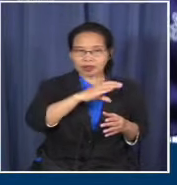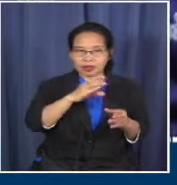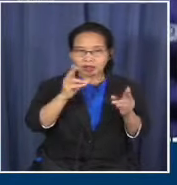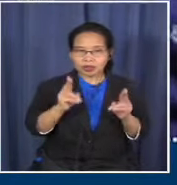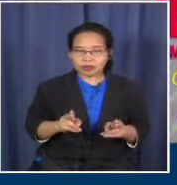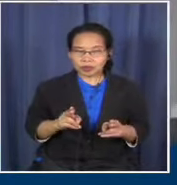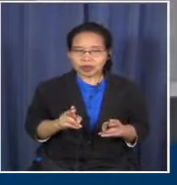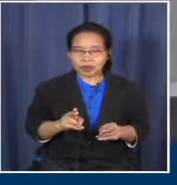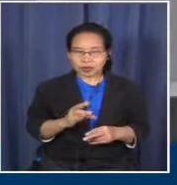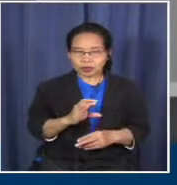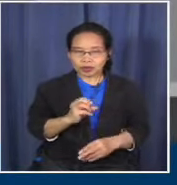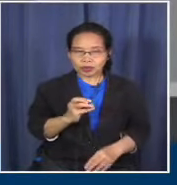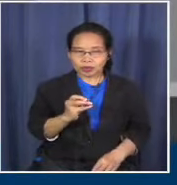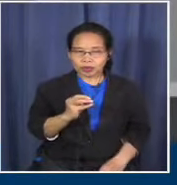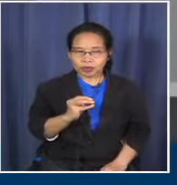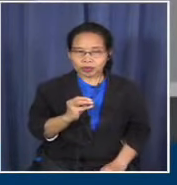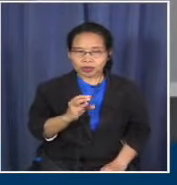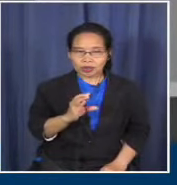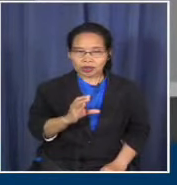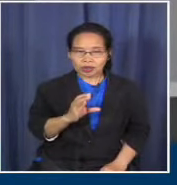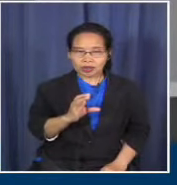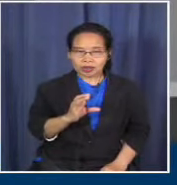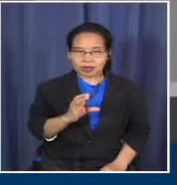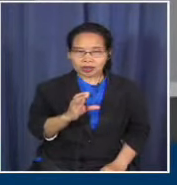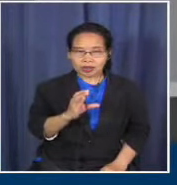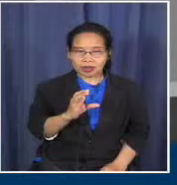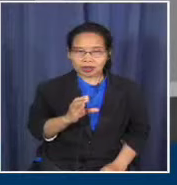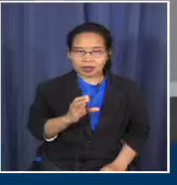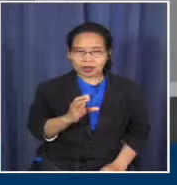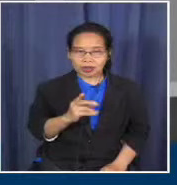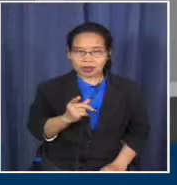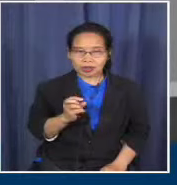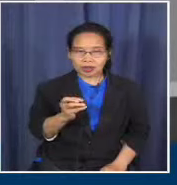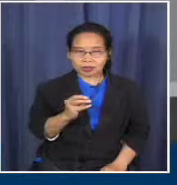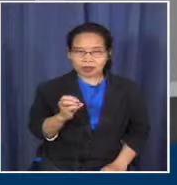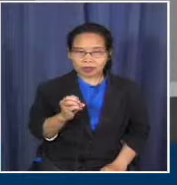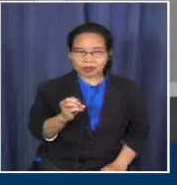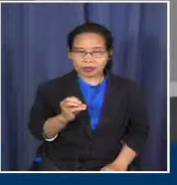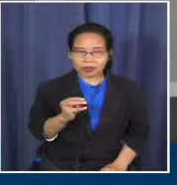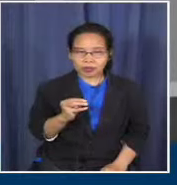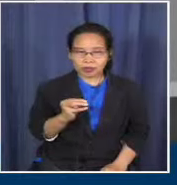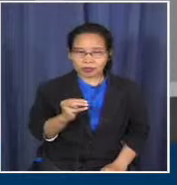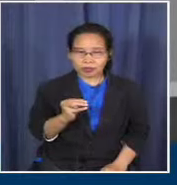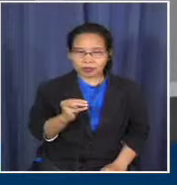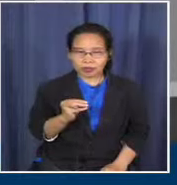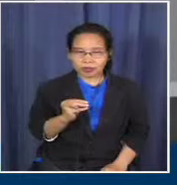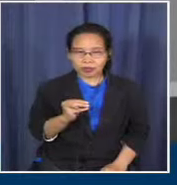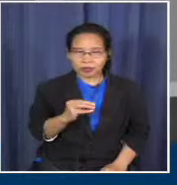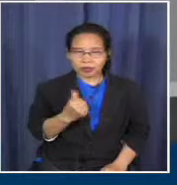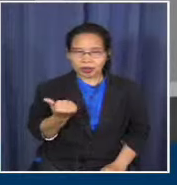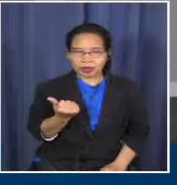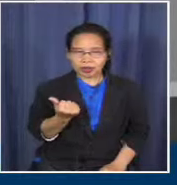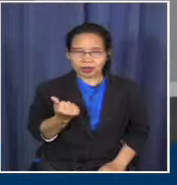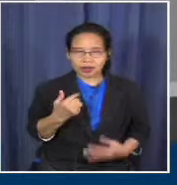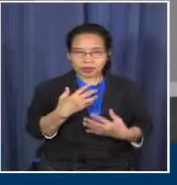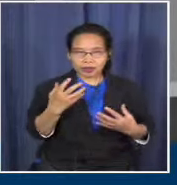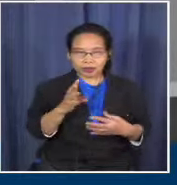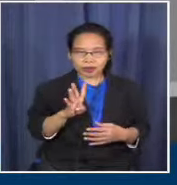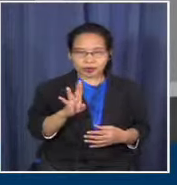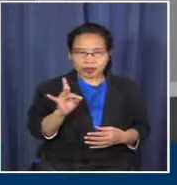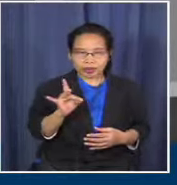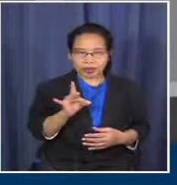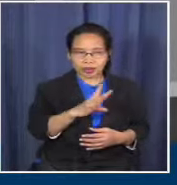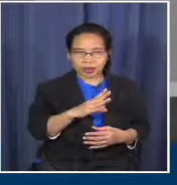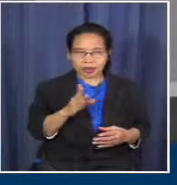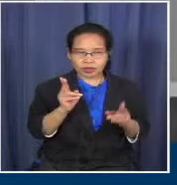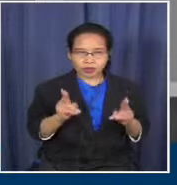is the examination of science. The human chromosomes are 46 in number. Chimpanzees have 48